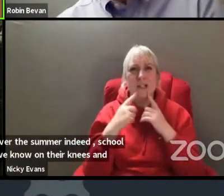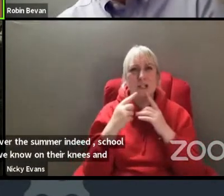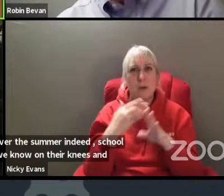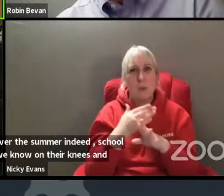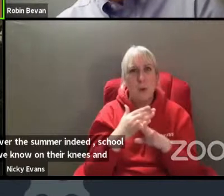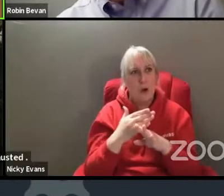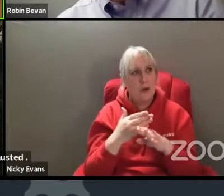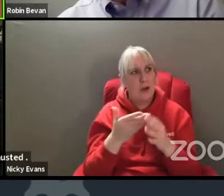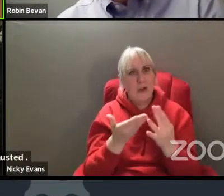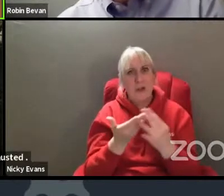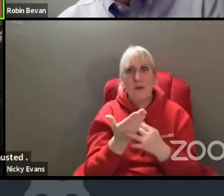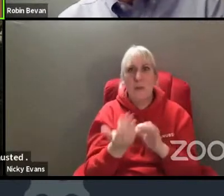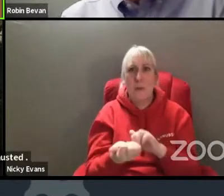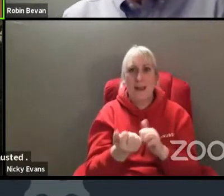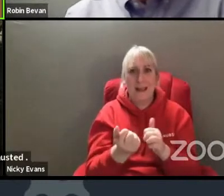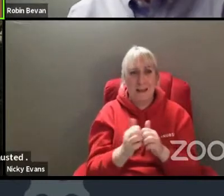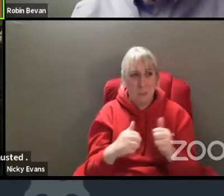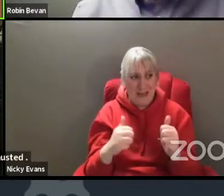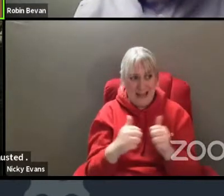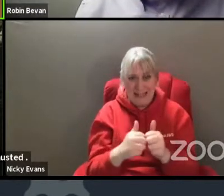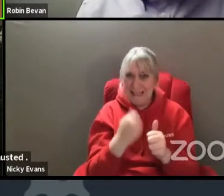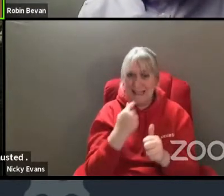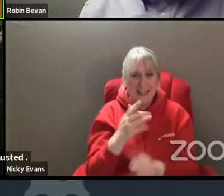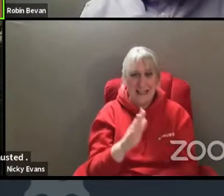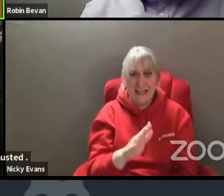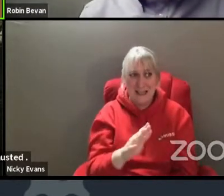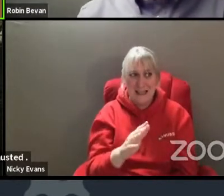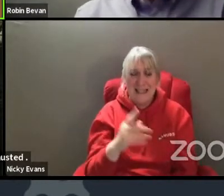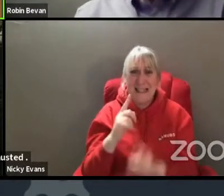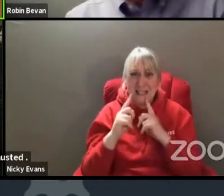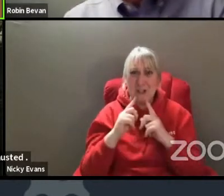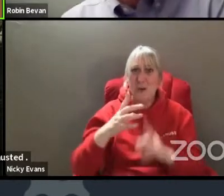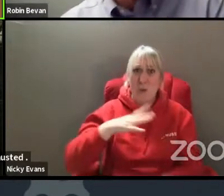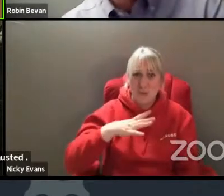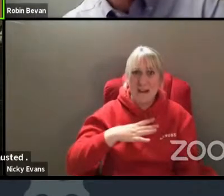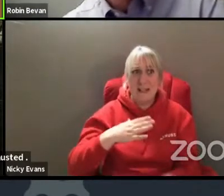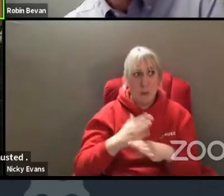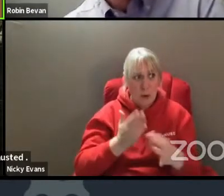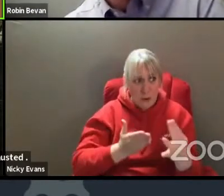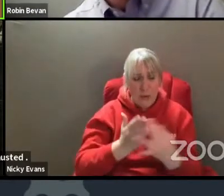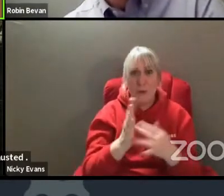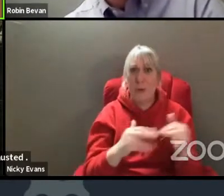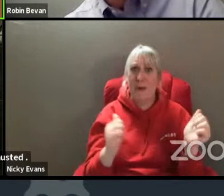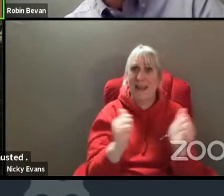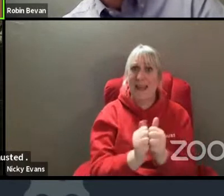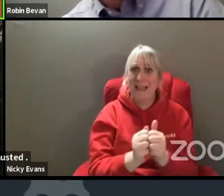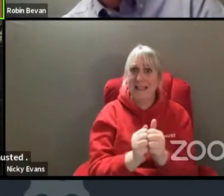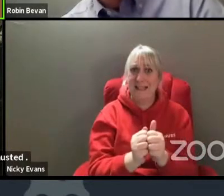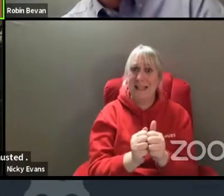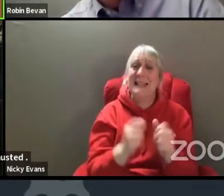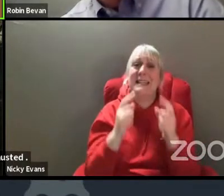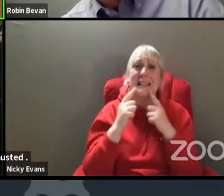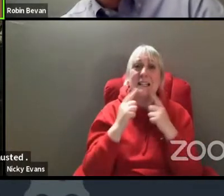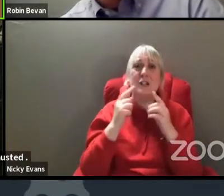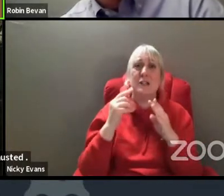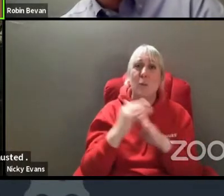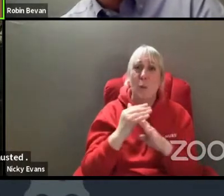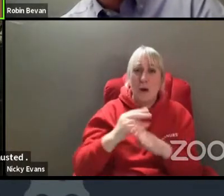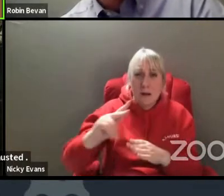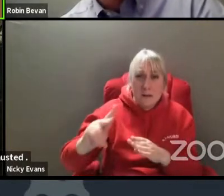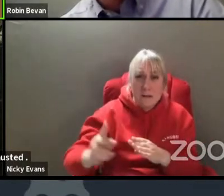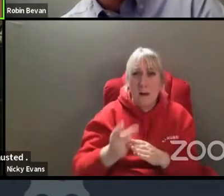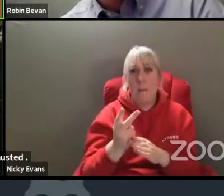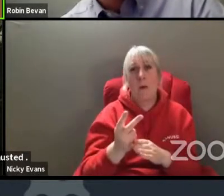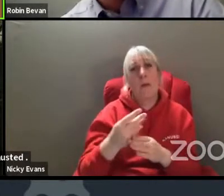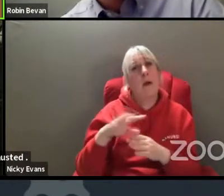teachers already work weekends. Teachers in England work twice the unpaid hours outside the classroom as any other